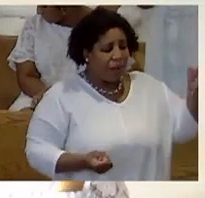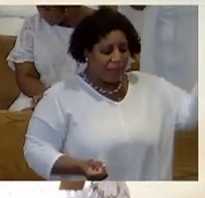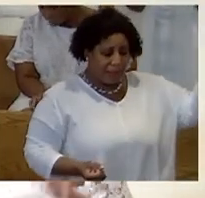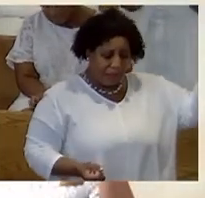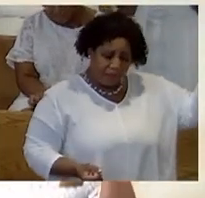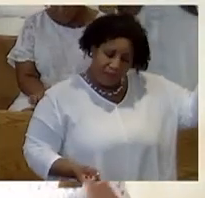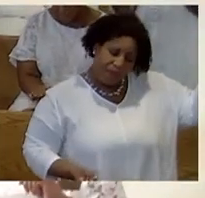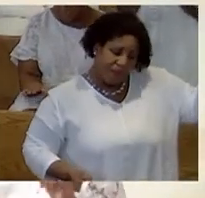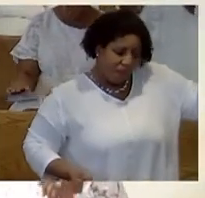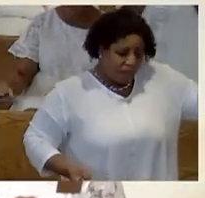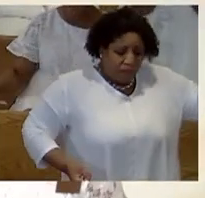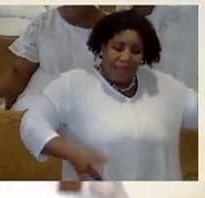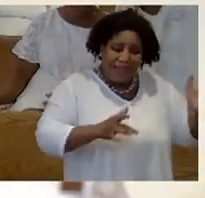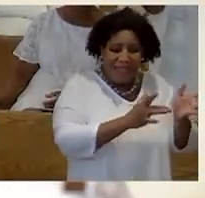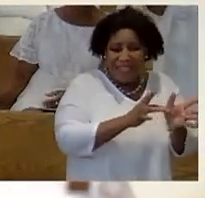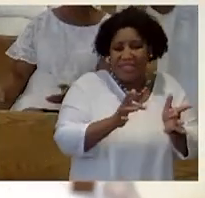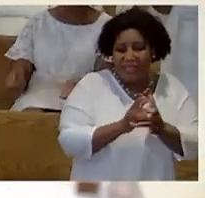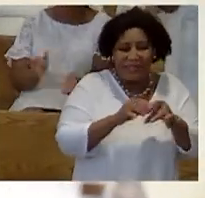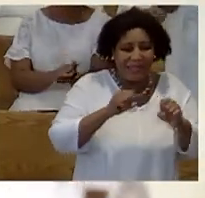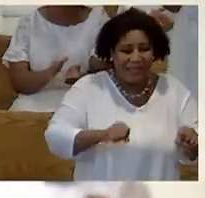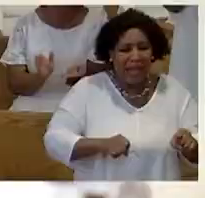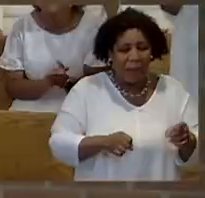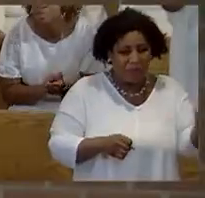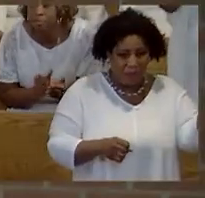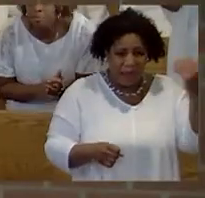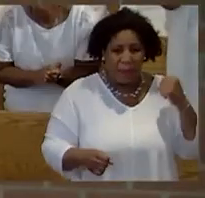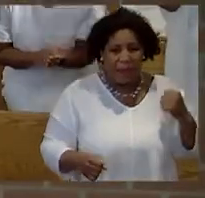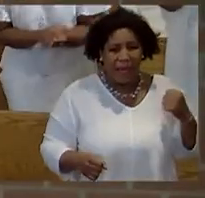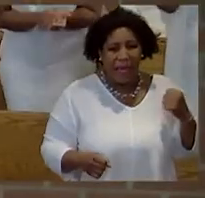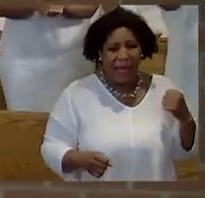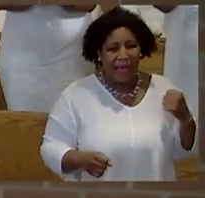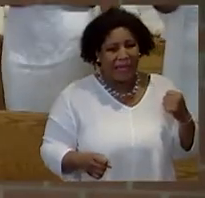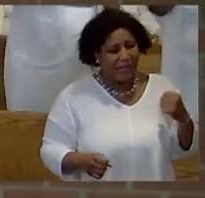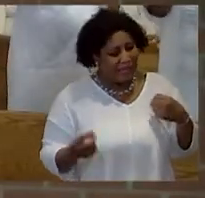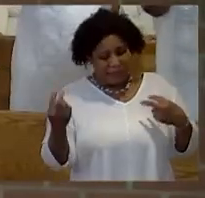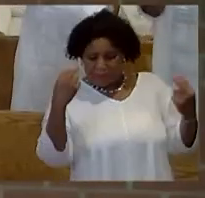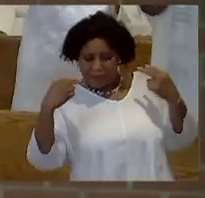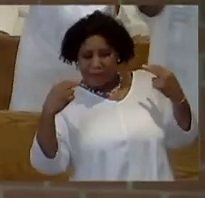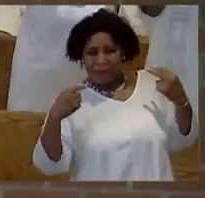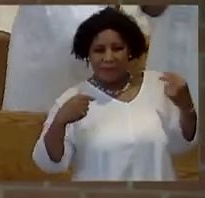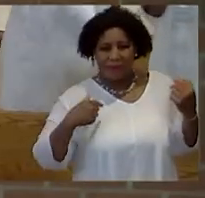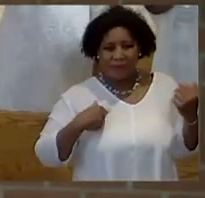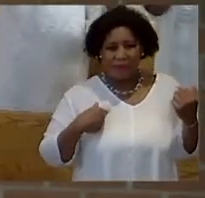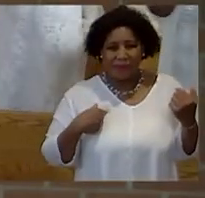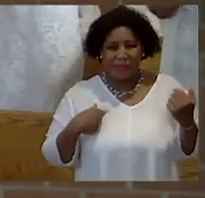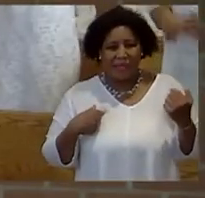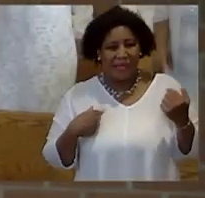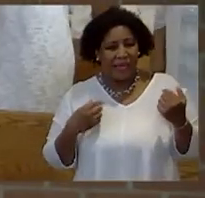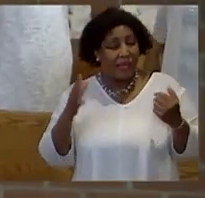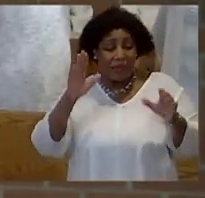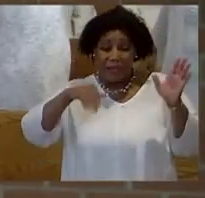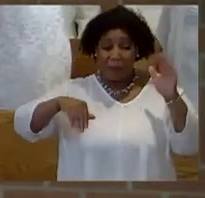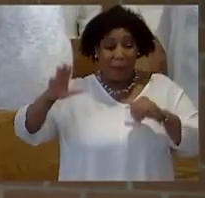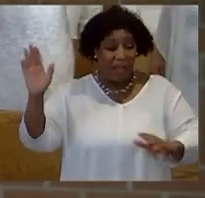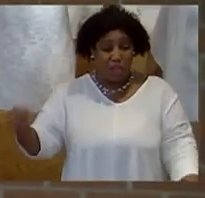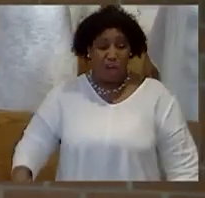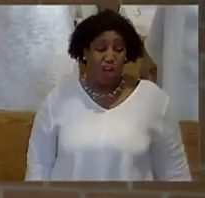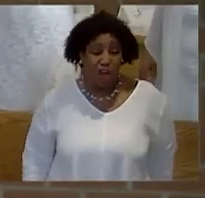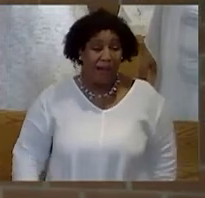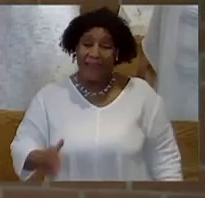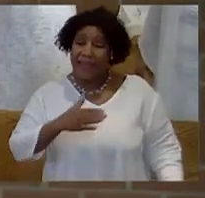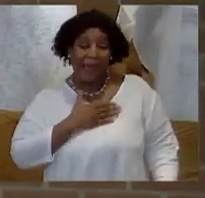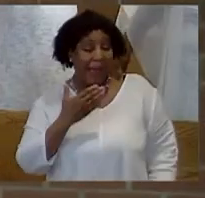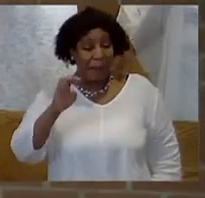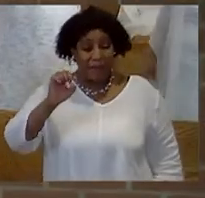through it all, Jesus is able to come by and see about me. Goodbye, y'all. Happy